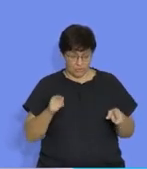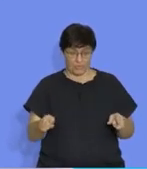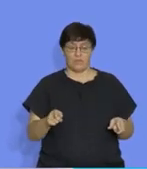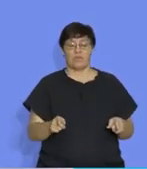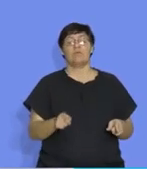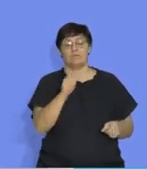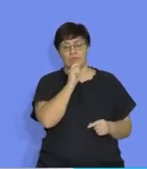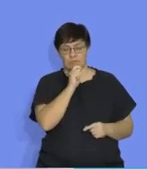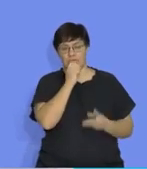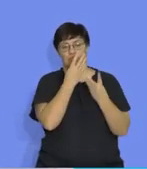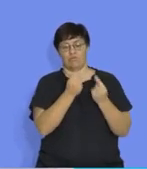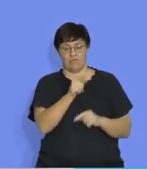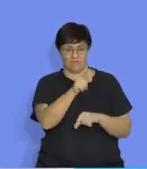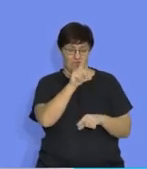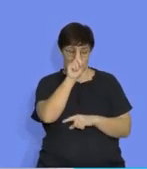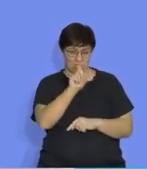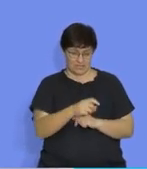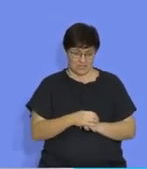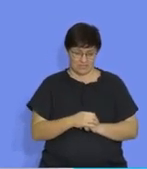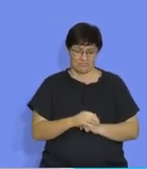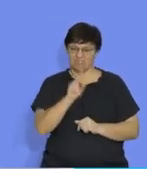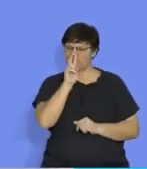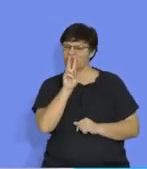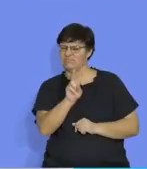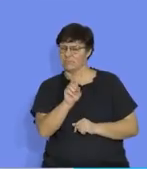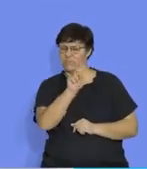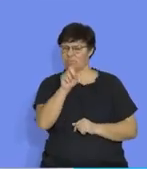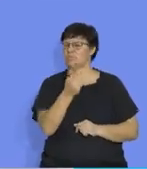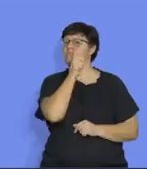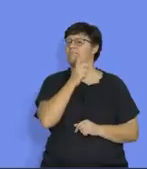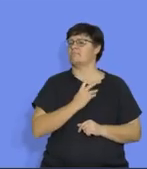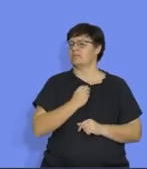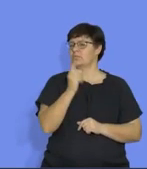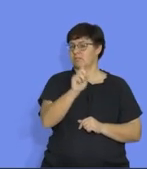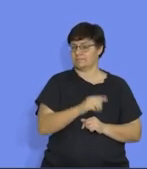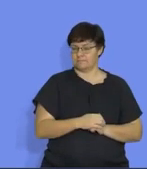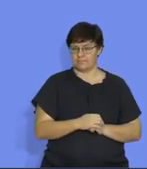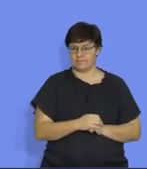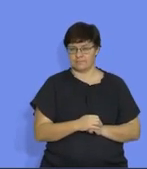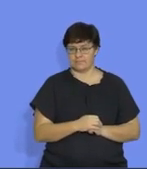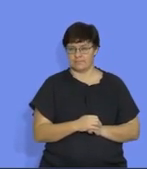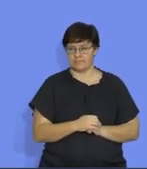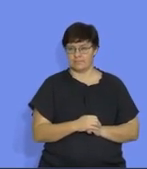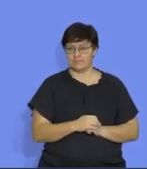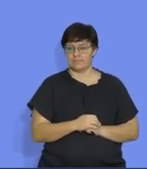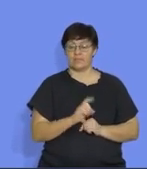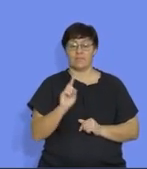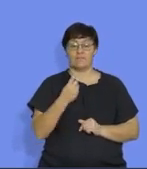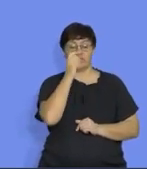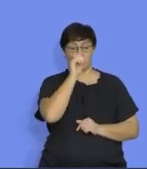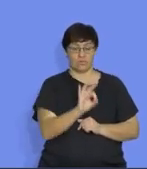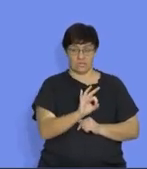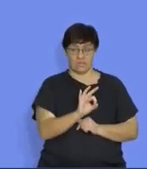of information to solve this question. Let's have a look at the question together. So the first